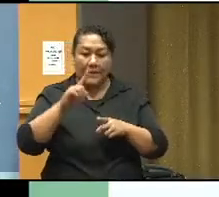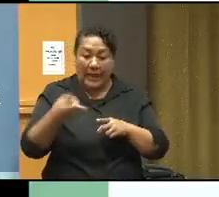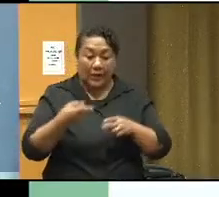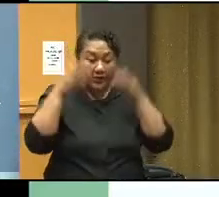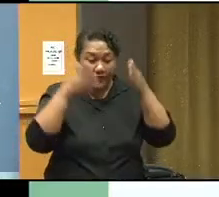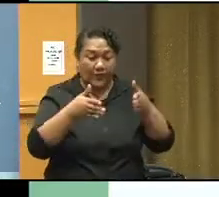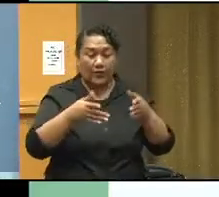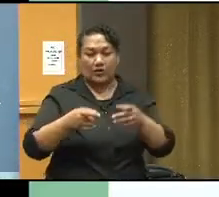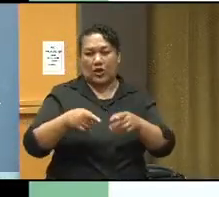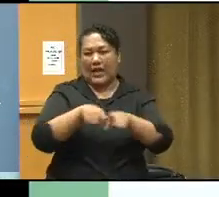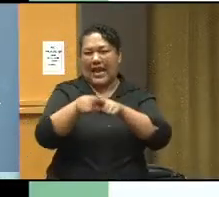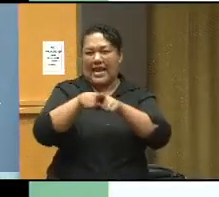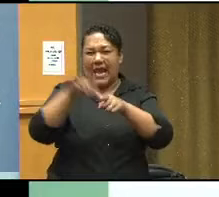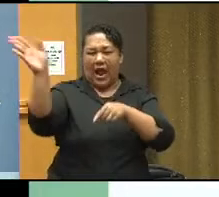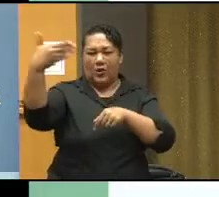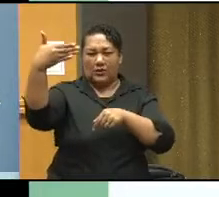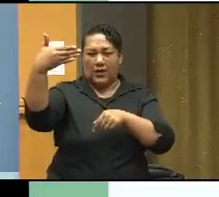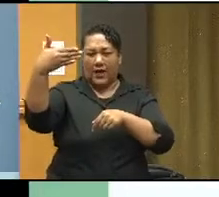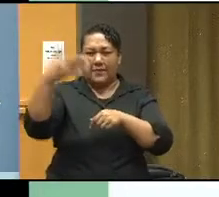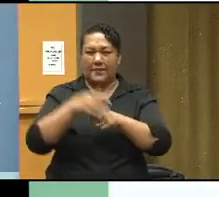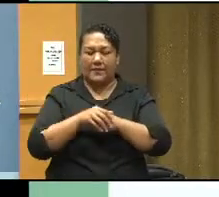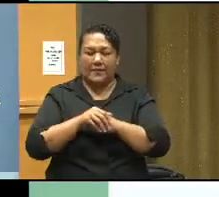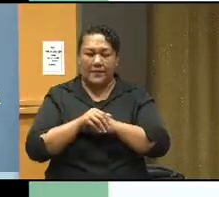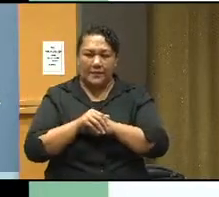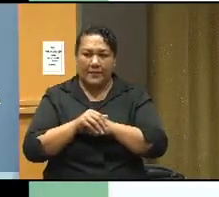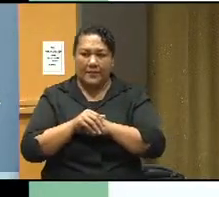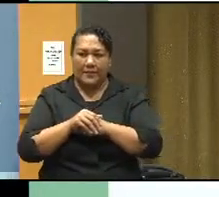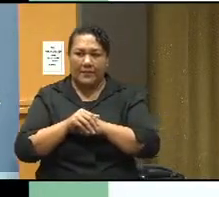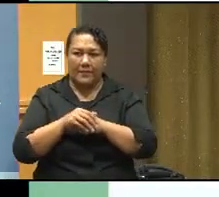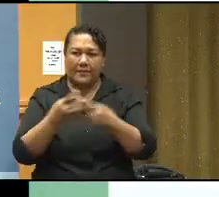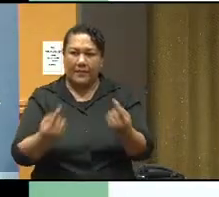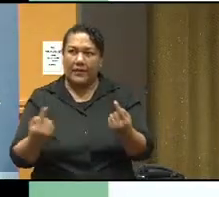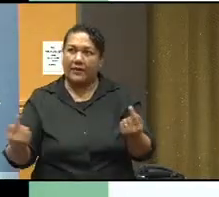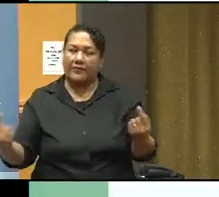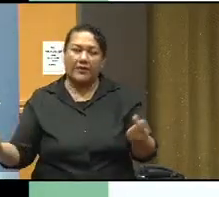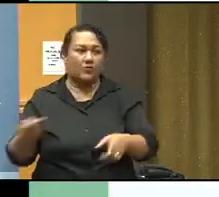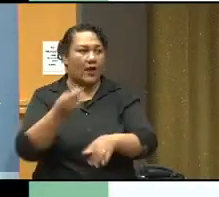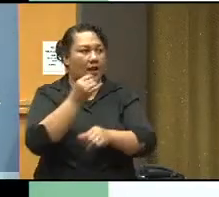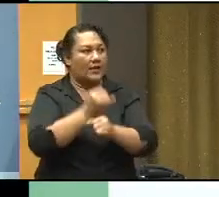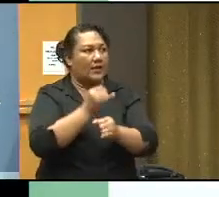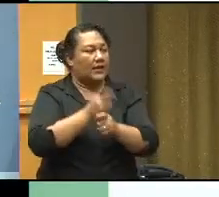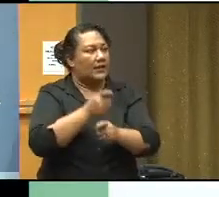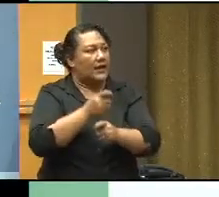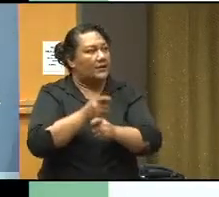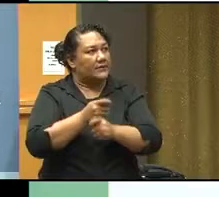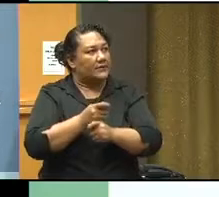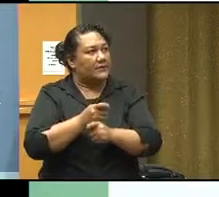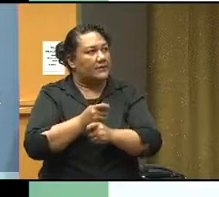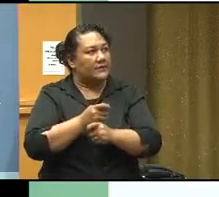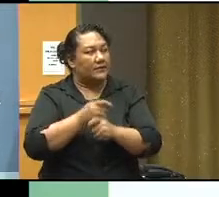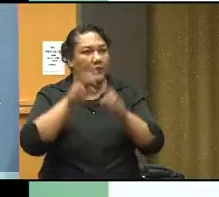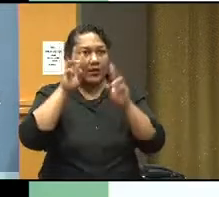the individual tasks to do that. Since we are embarking on this, so my next task will be, as head of school, would be to look at